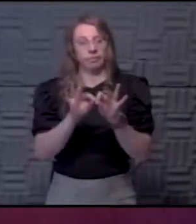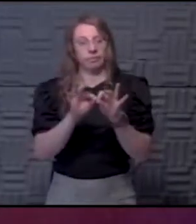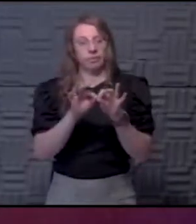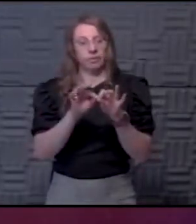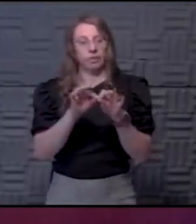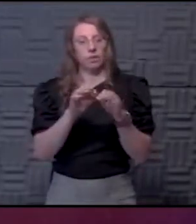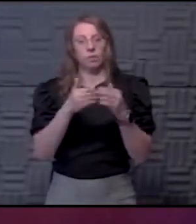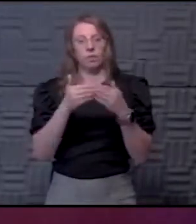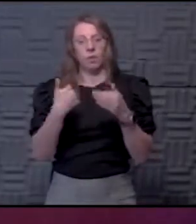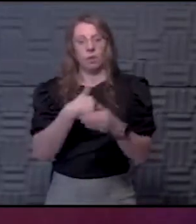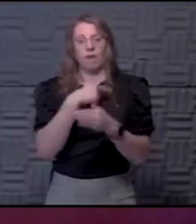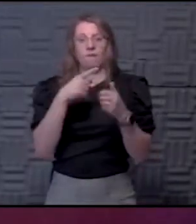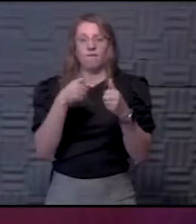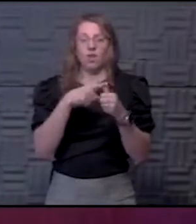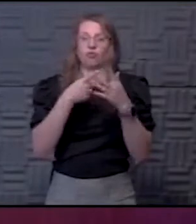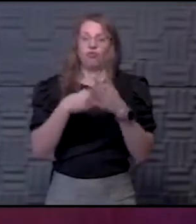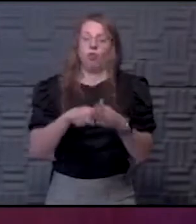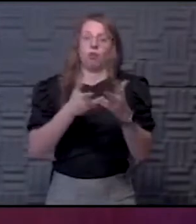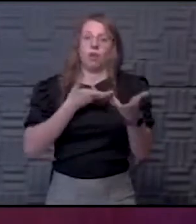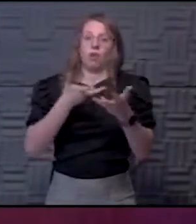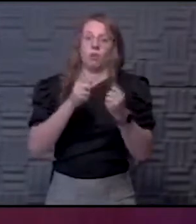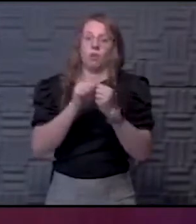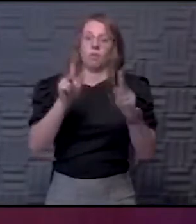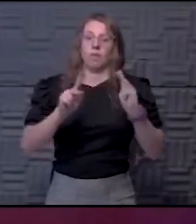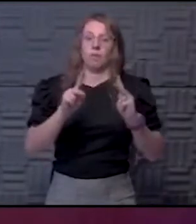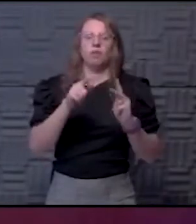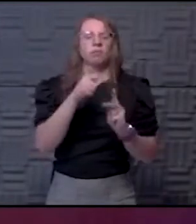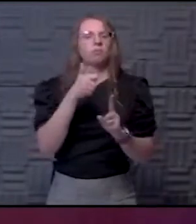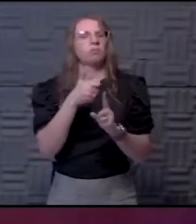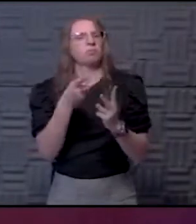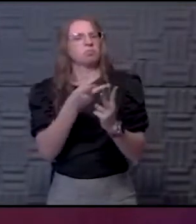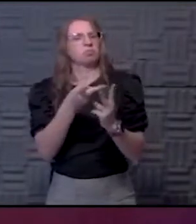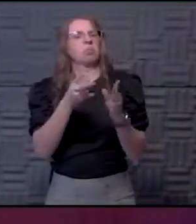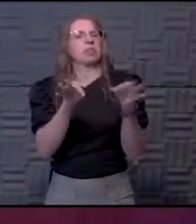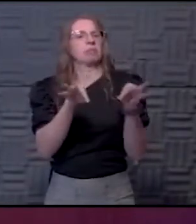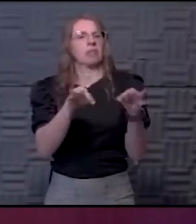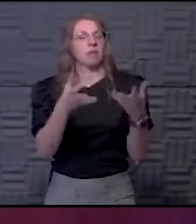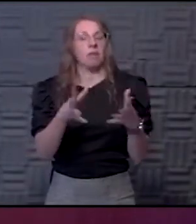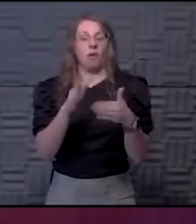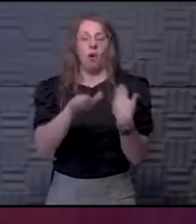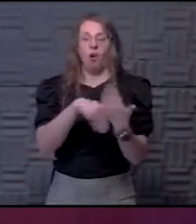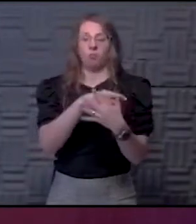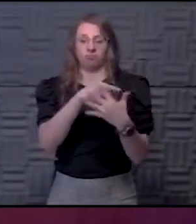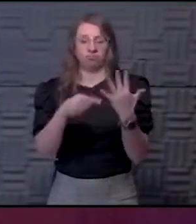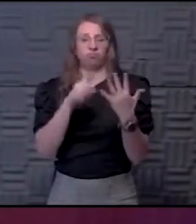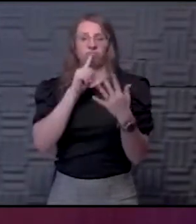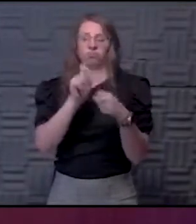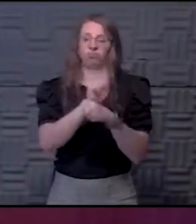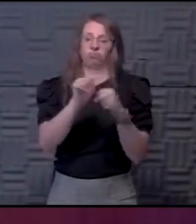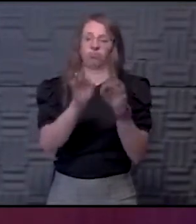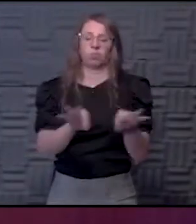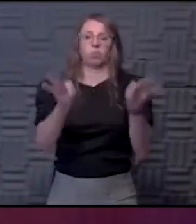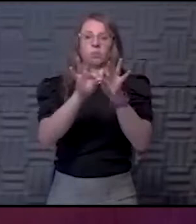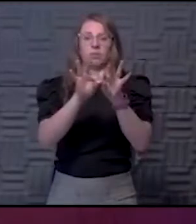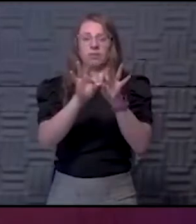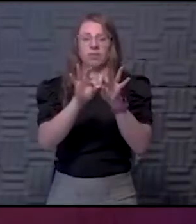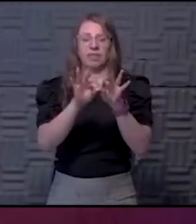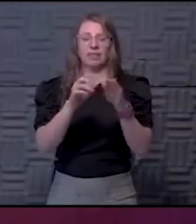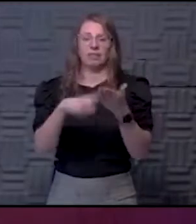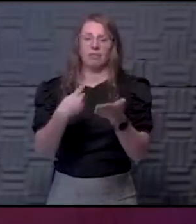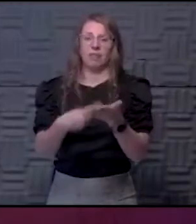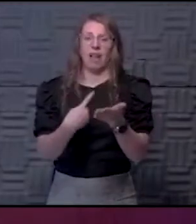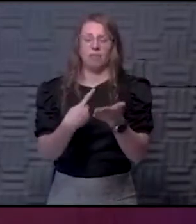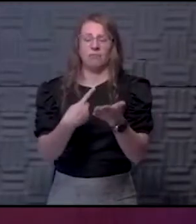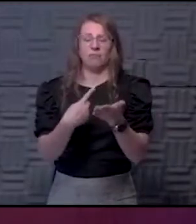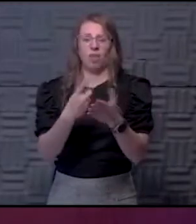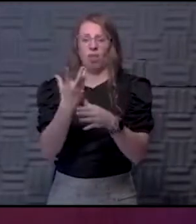people. And I think those things, as you describe them, right, are all really important and sometimes lost in the translation of the